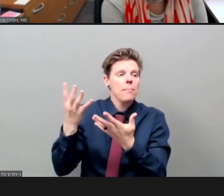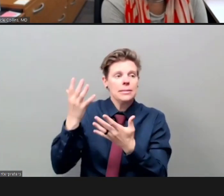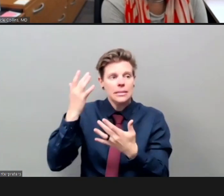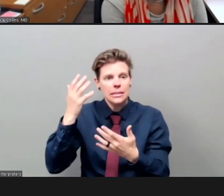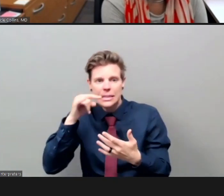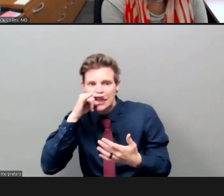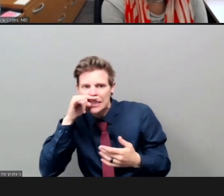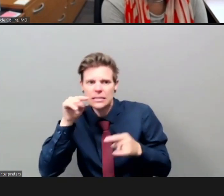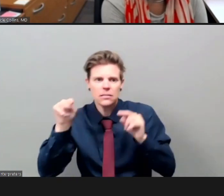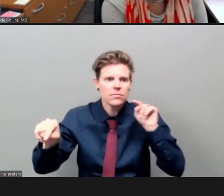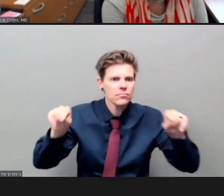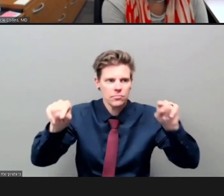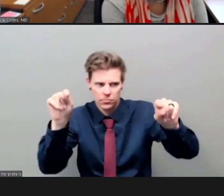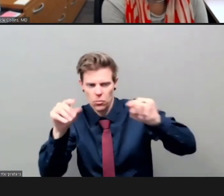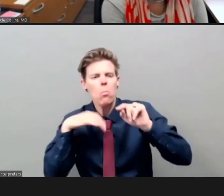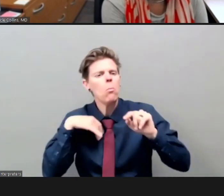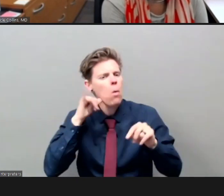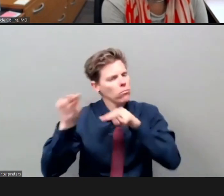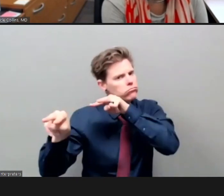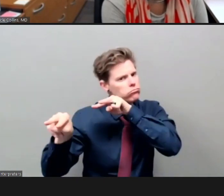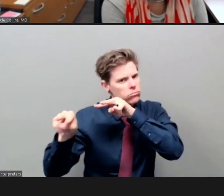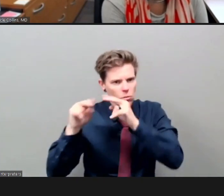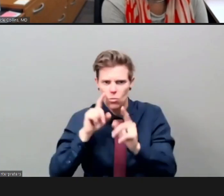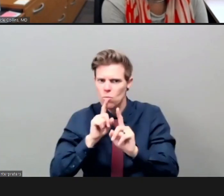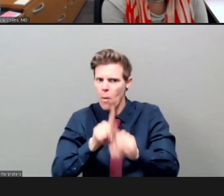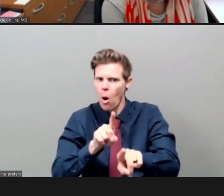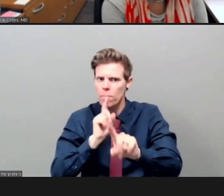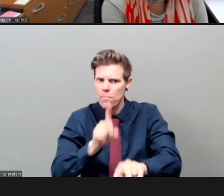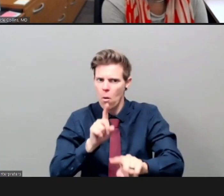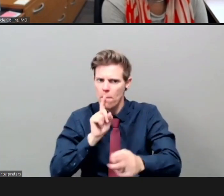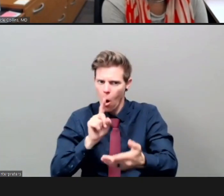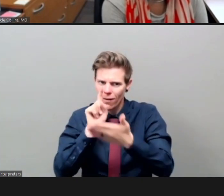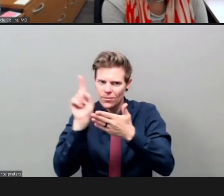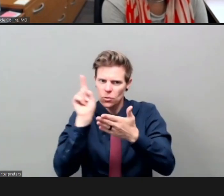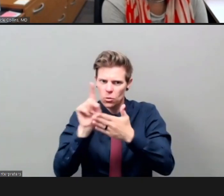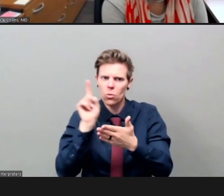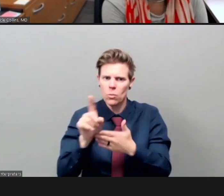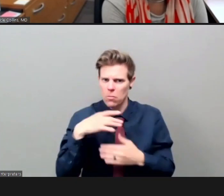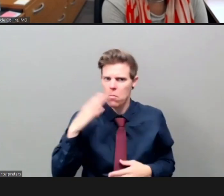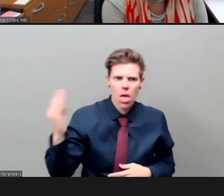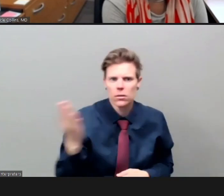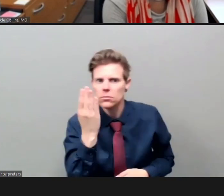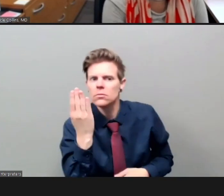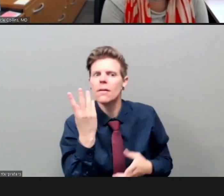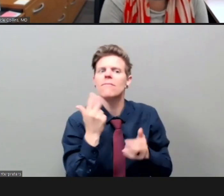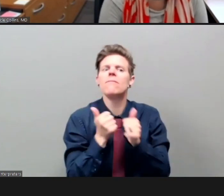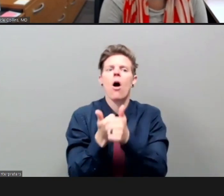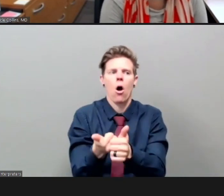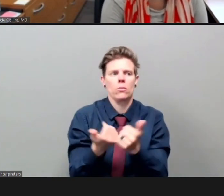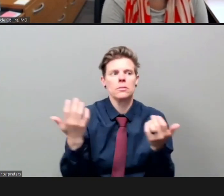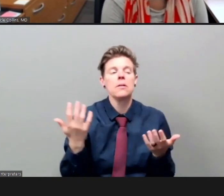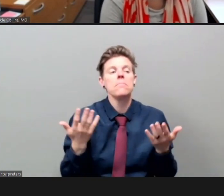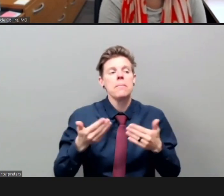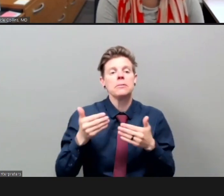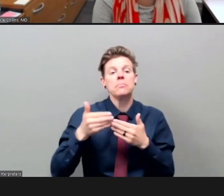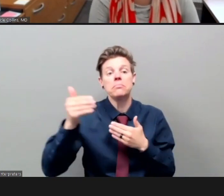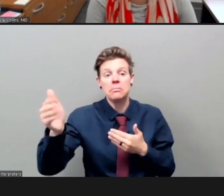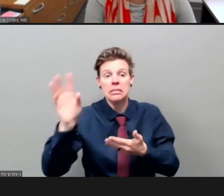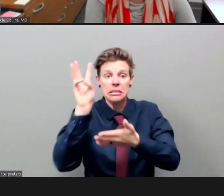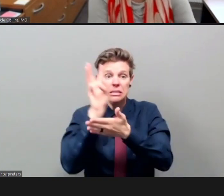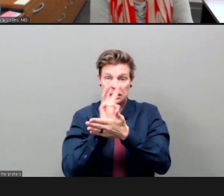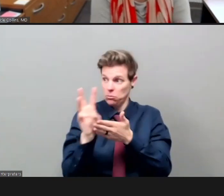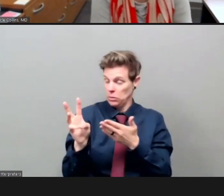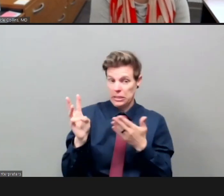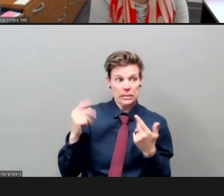constantly looking at this, constantly reevaluating, but we probably need 6 weeks of experience under our belt before we can be